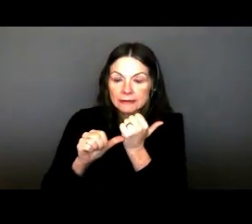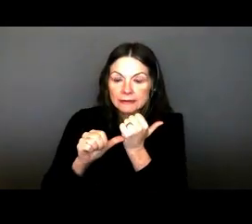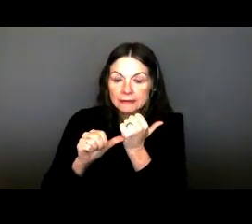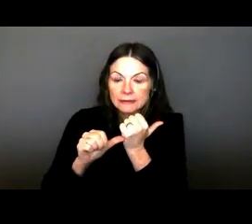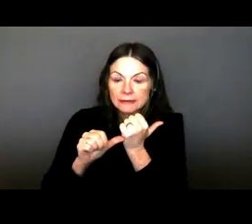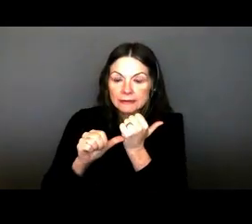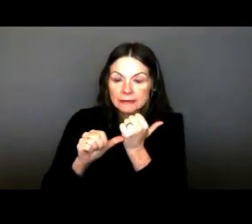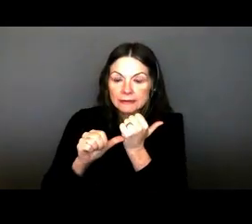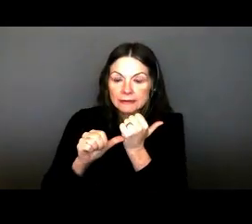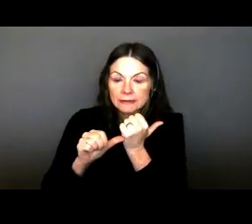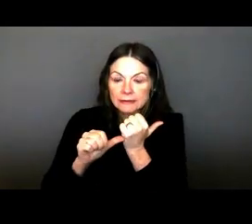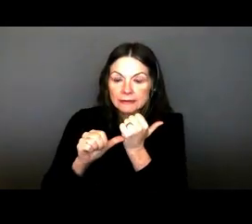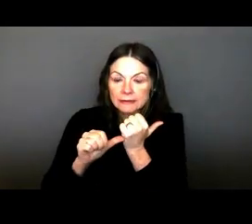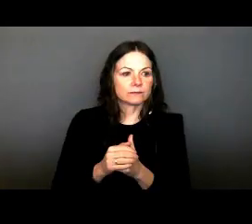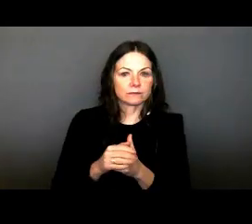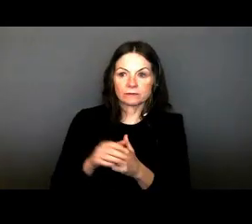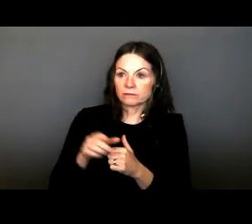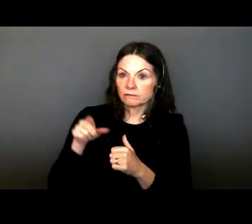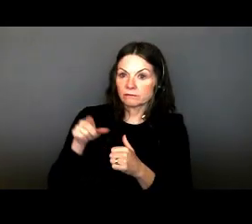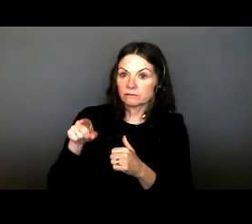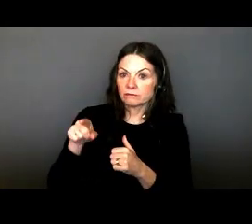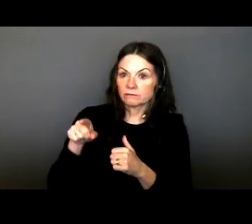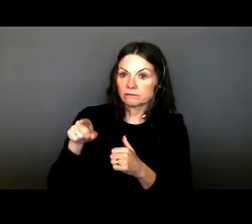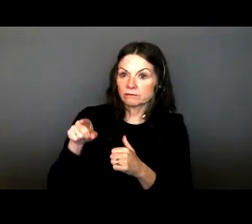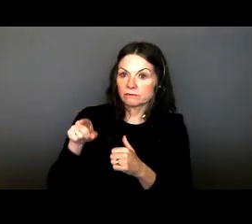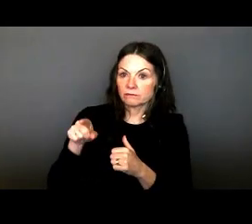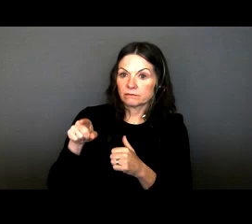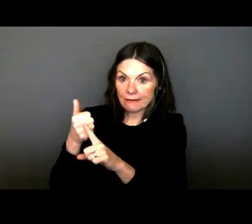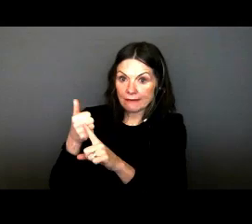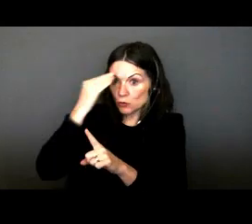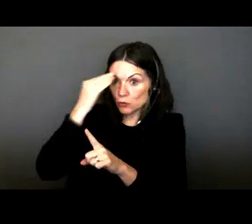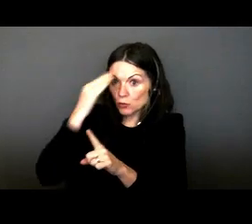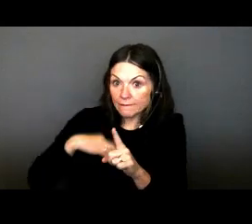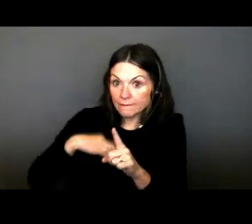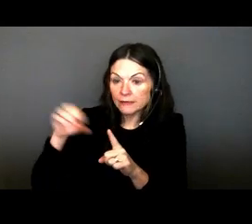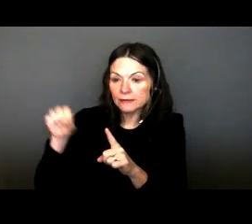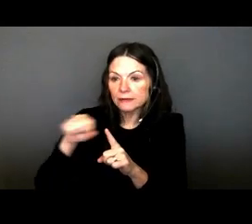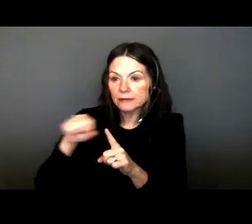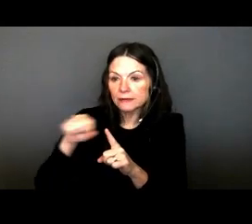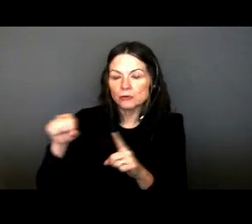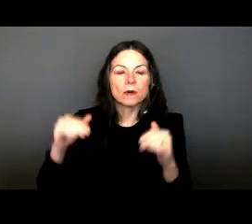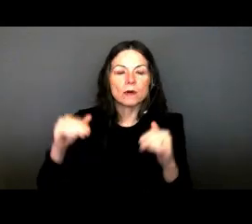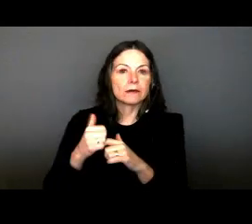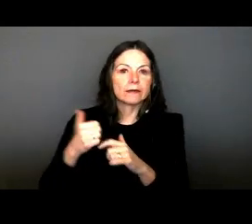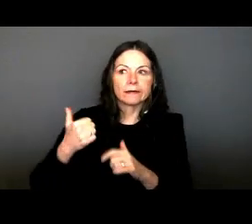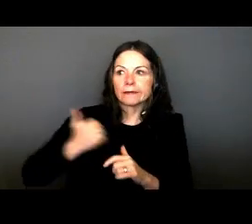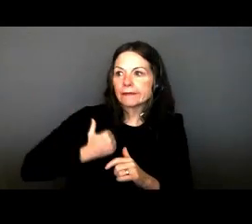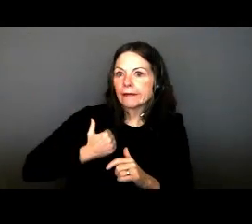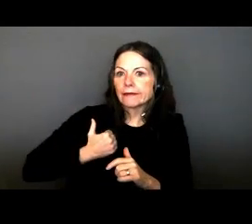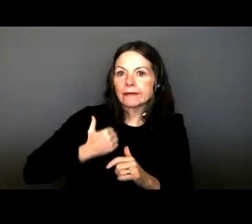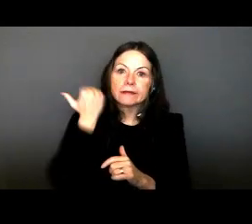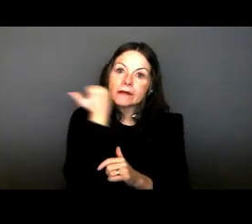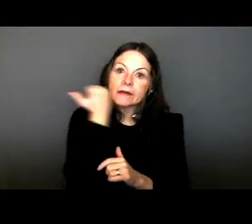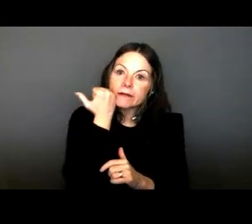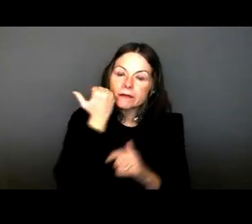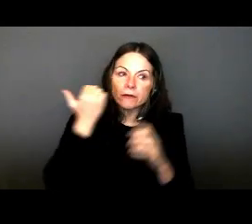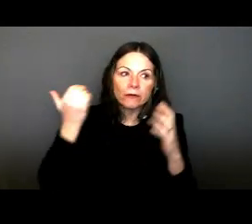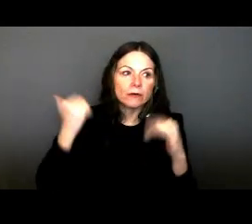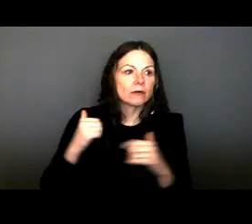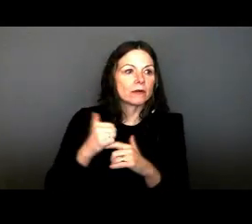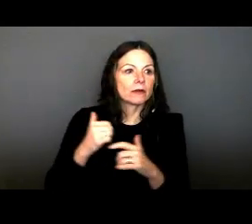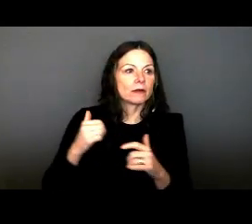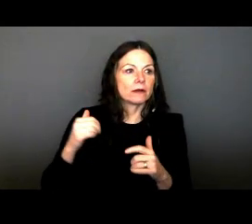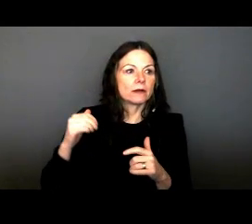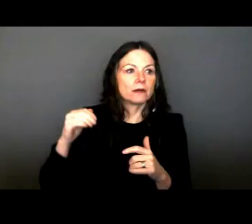How do you feel? Did Sergio even knew about these benefits that they're existing? Canadian dental, Canada carbon